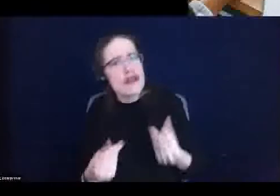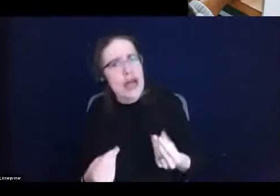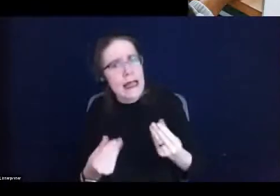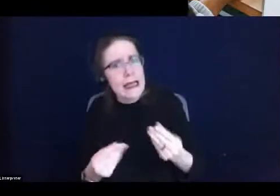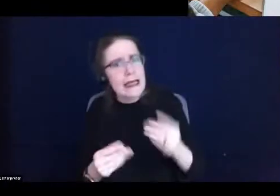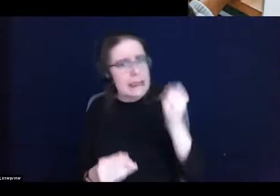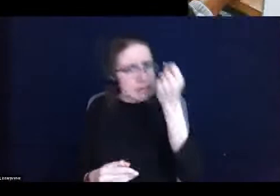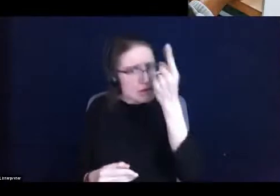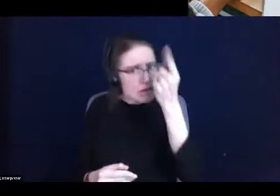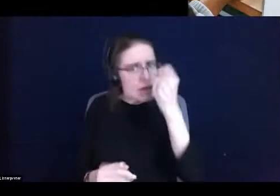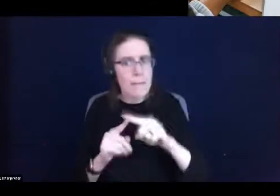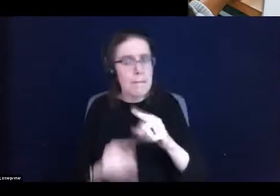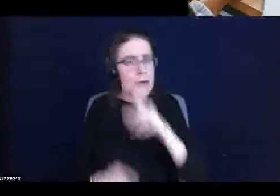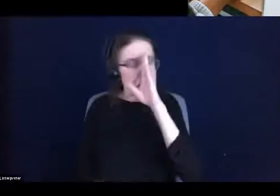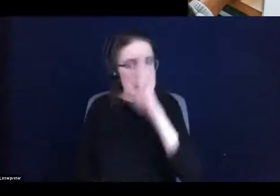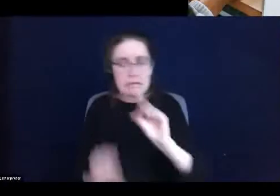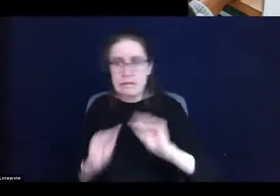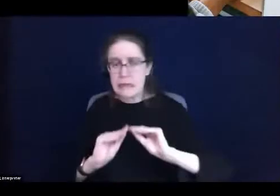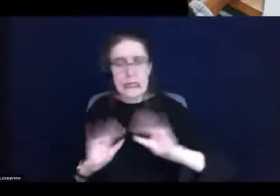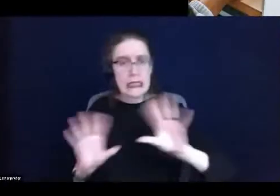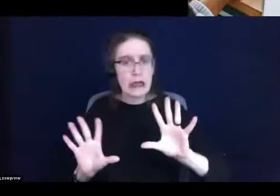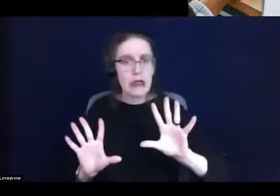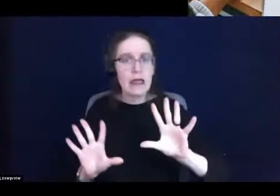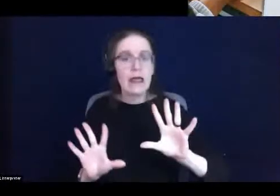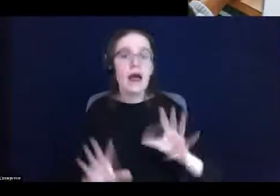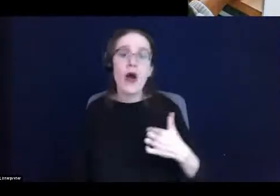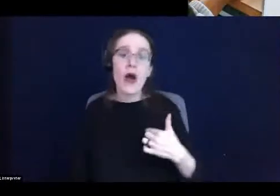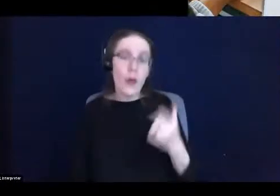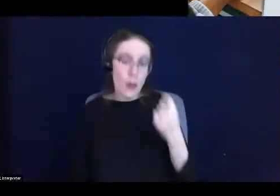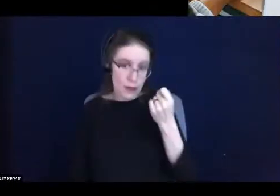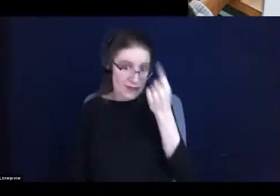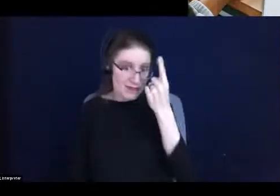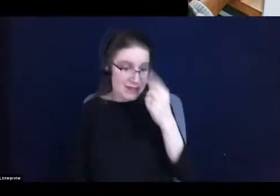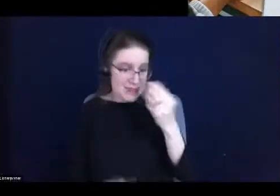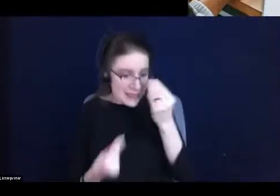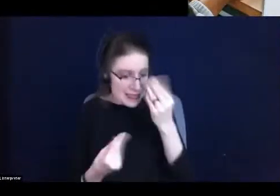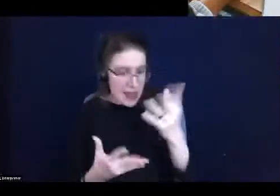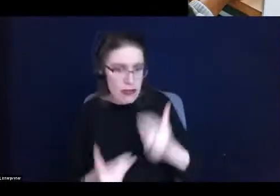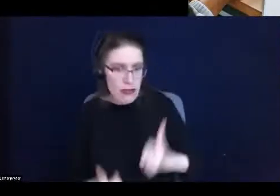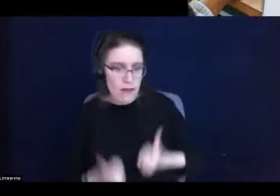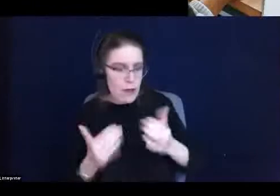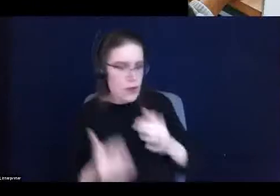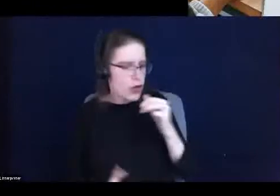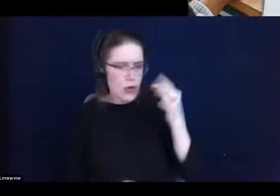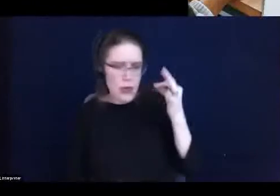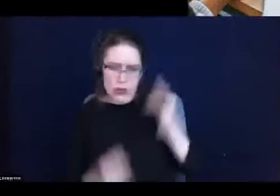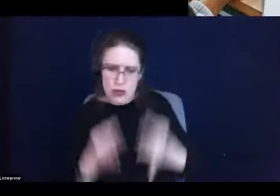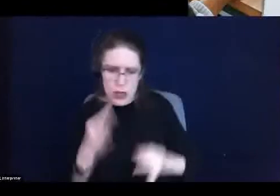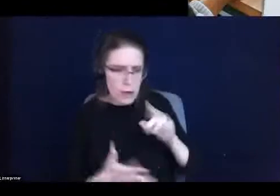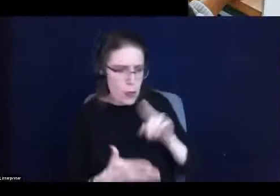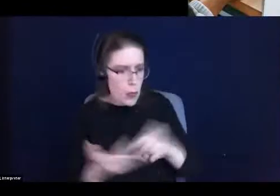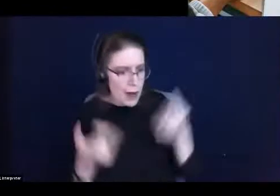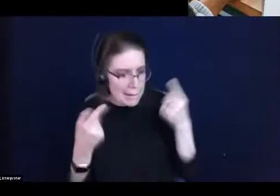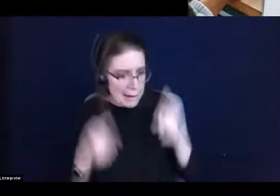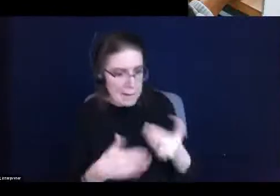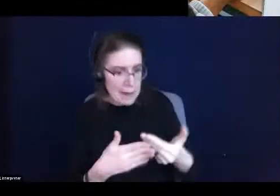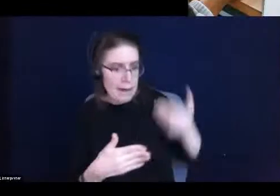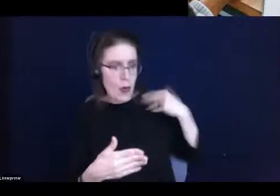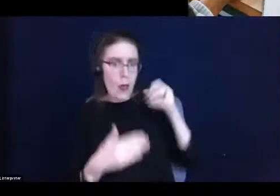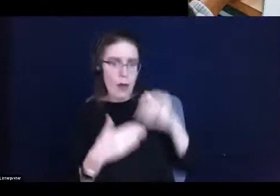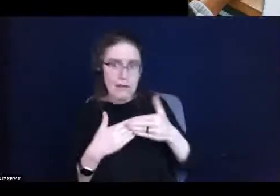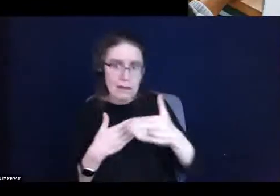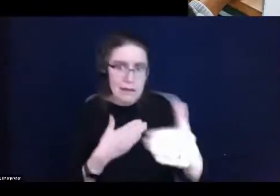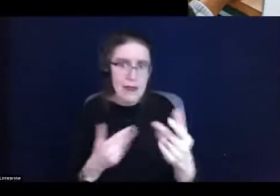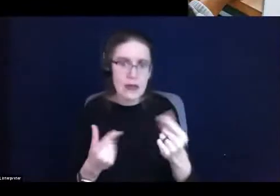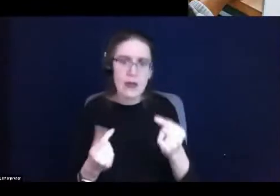need to let survivors know that we're not going to judge them for what they've done or what they're doing. Instead, we should take these opportunities to uplift their different